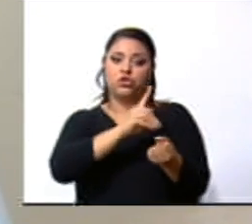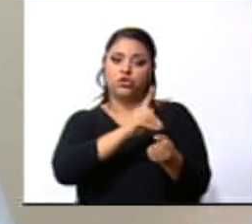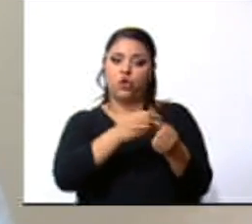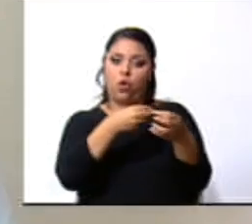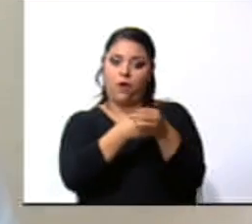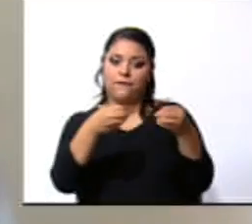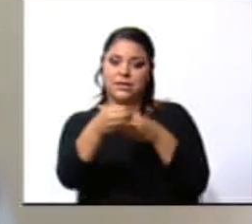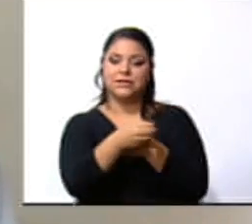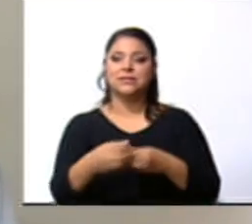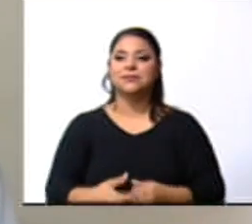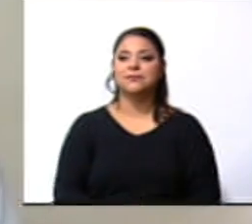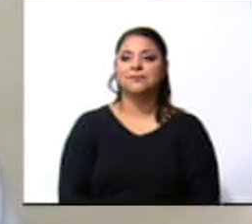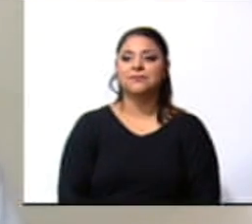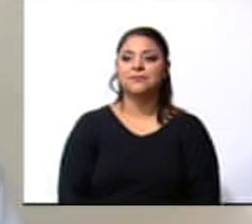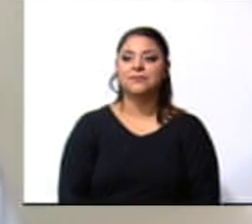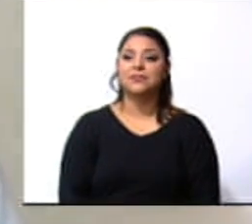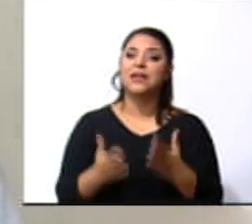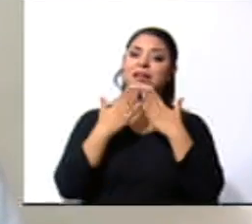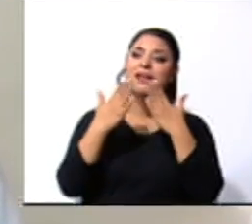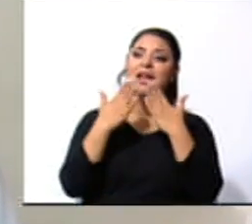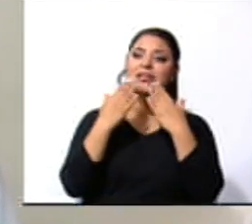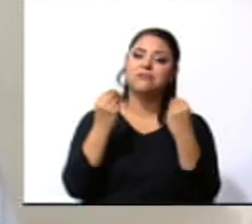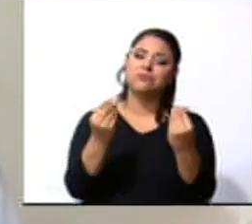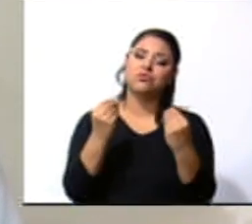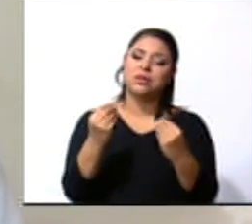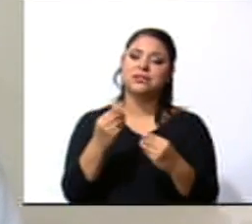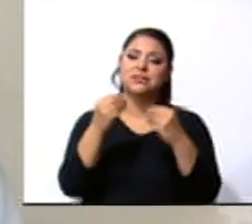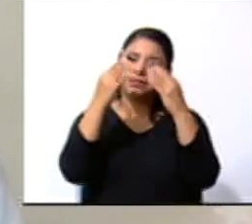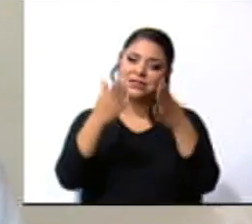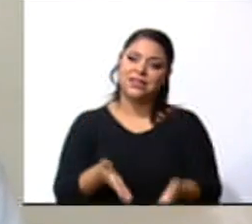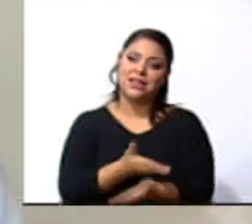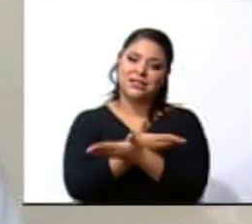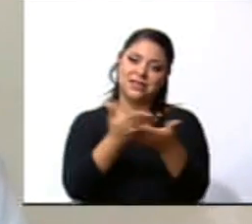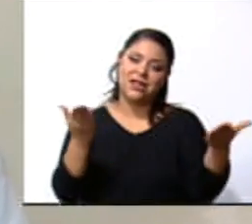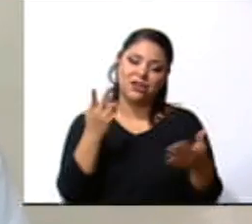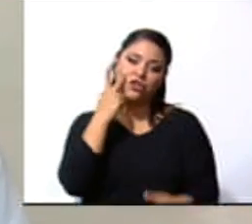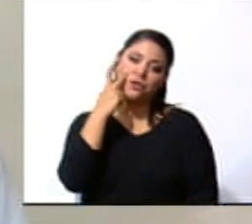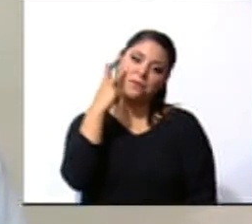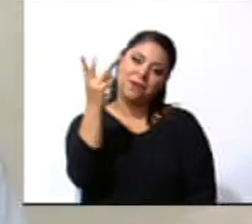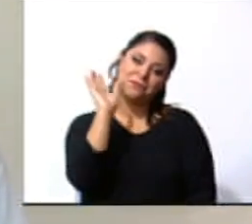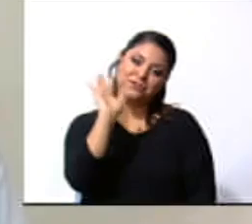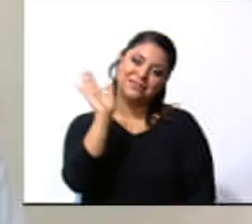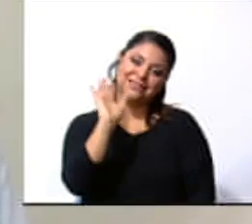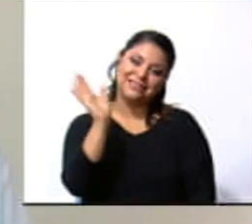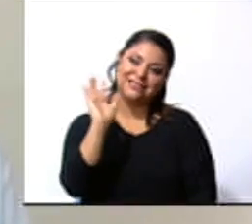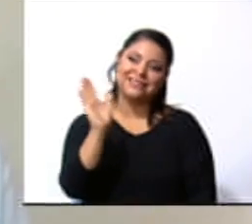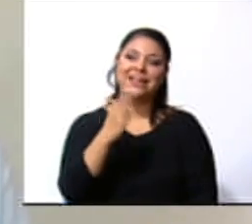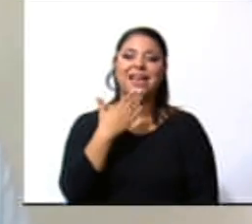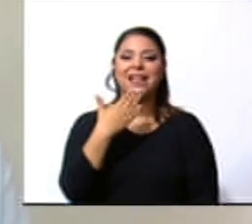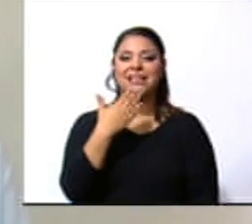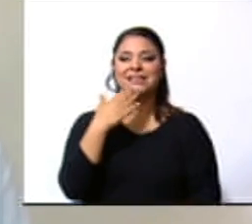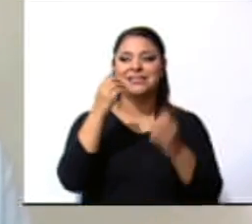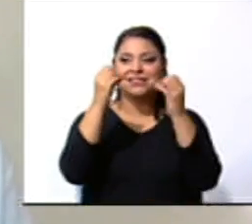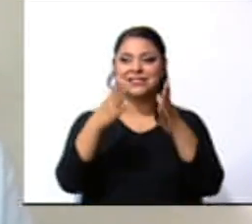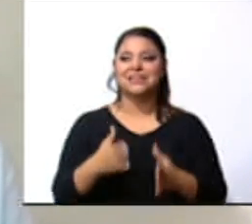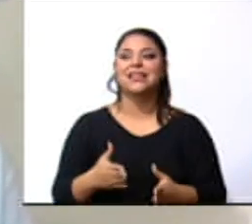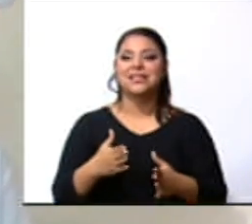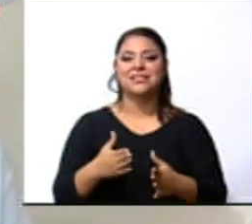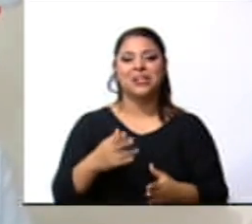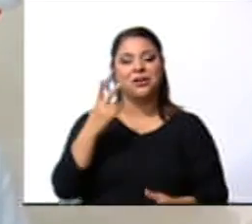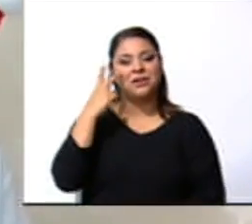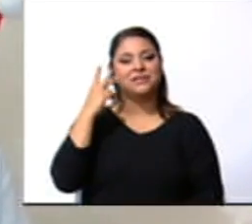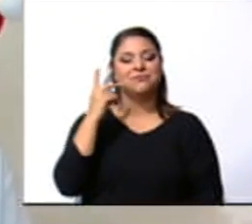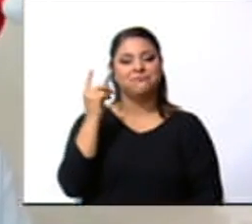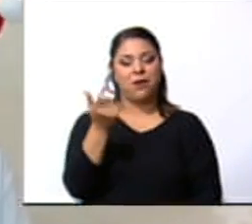office. Thank you so much, teachers. See you. Thank you, teachers. So long.